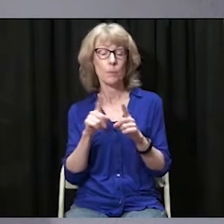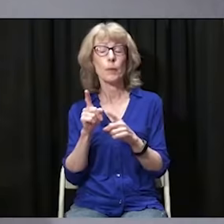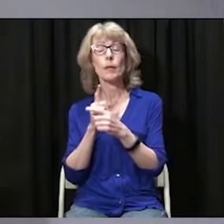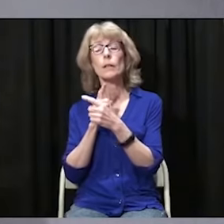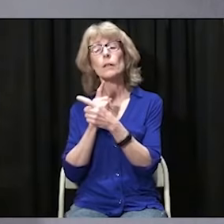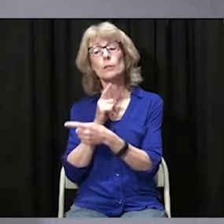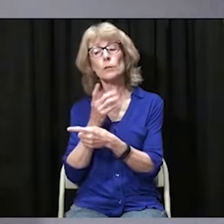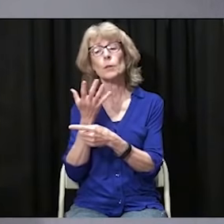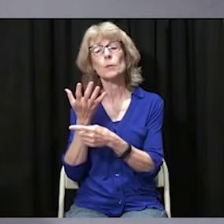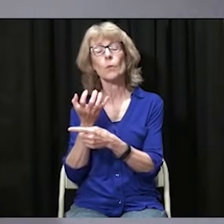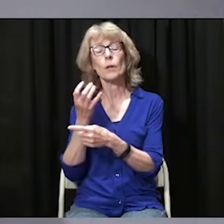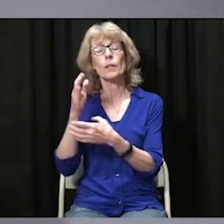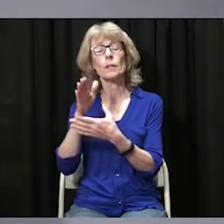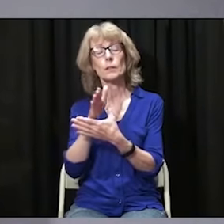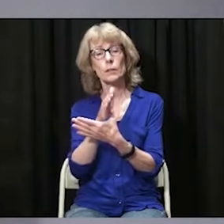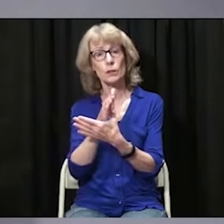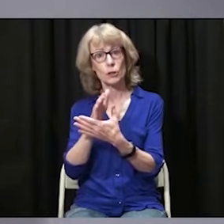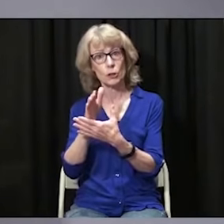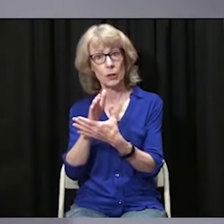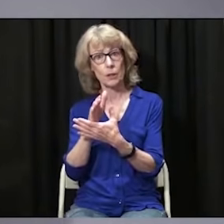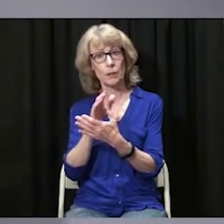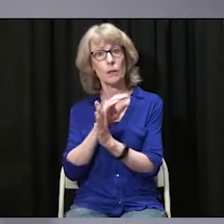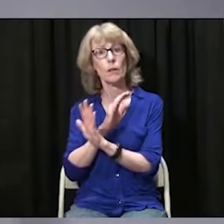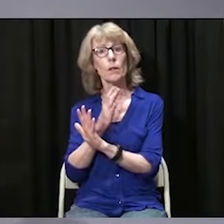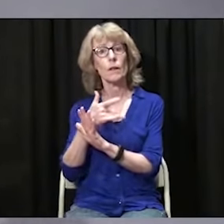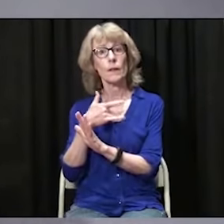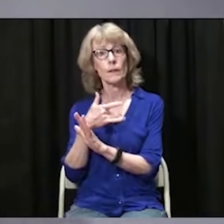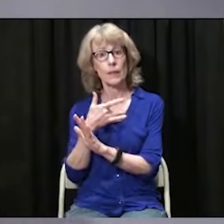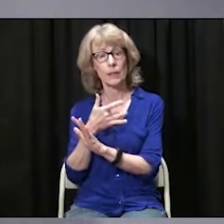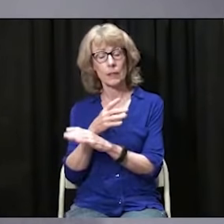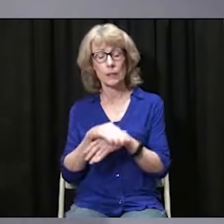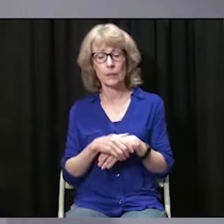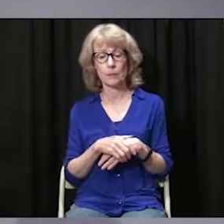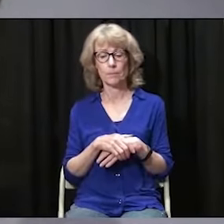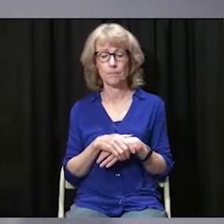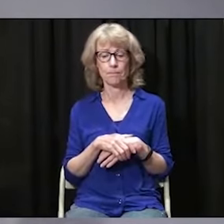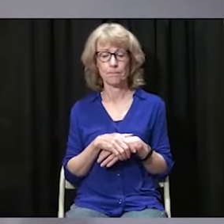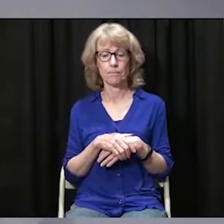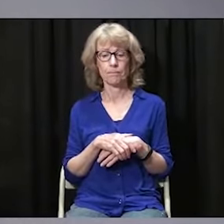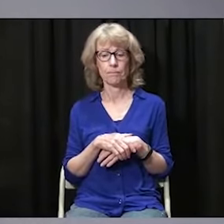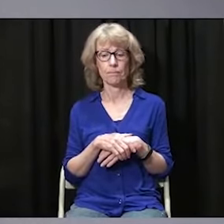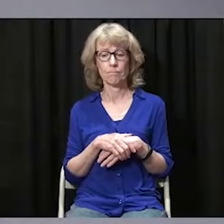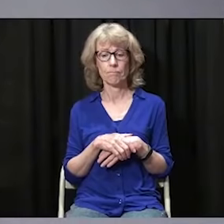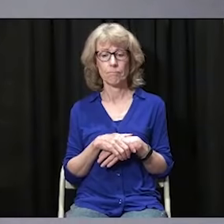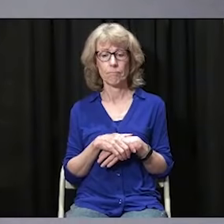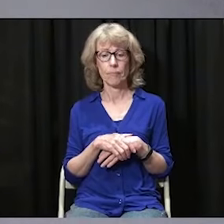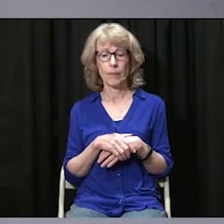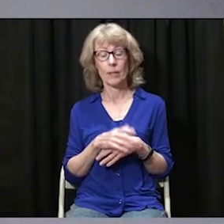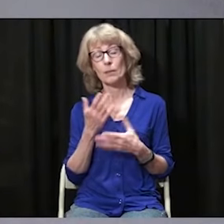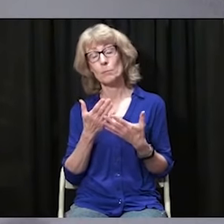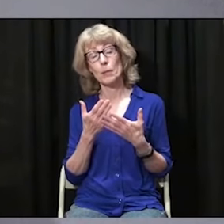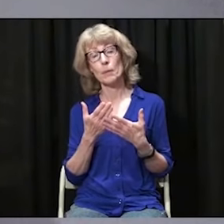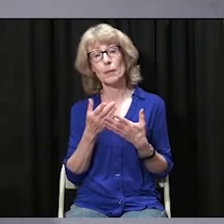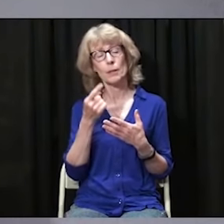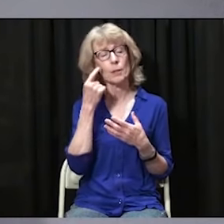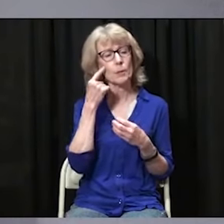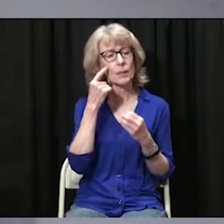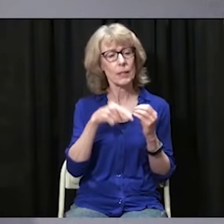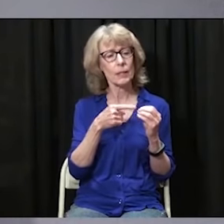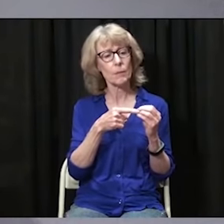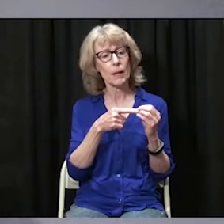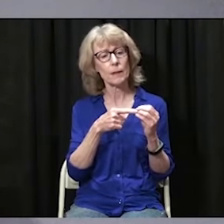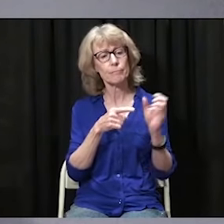And if you'll notice in the text, this is so important. If you're like zoomed out or checked out or thinking about something else, just dial